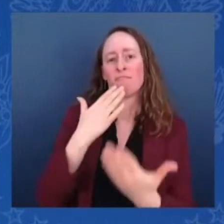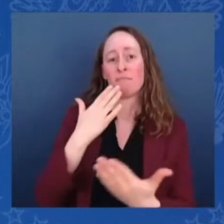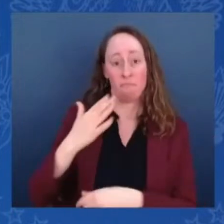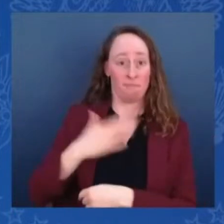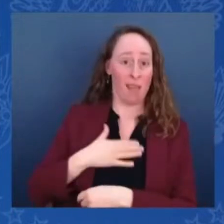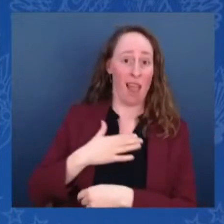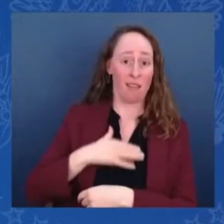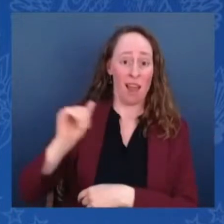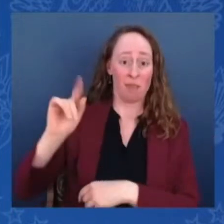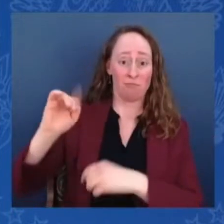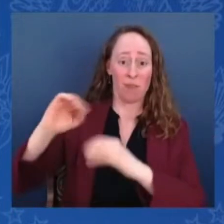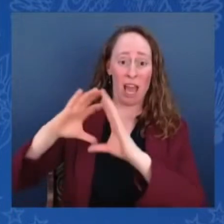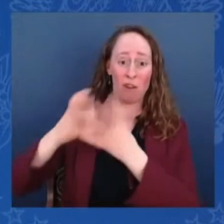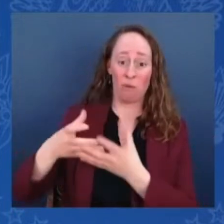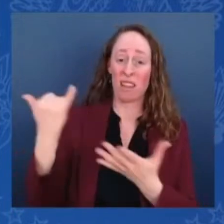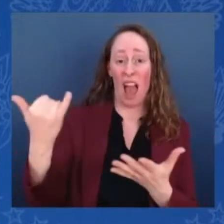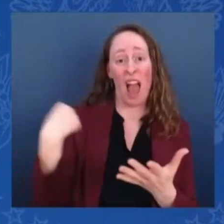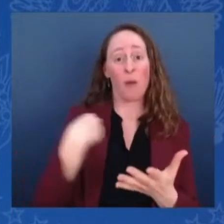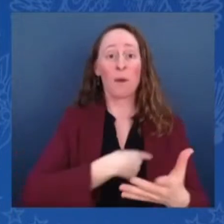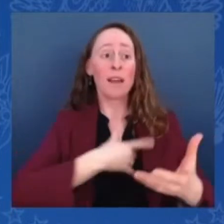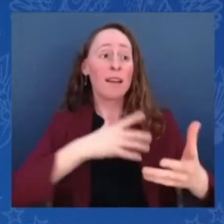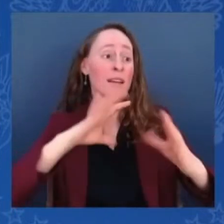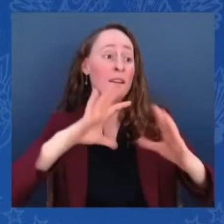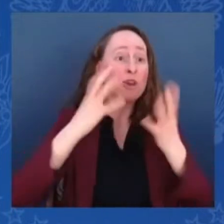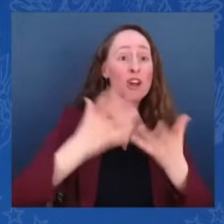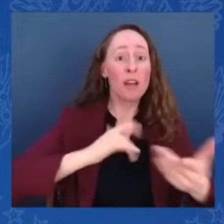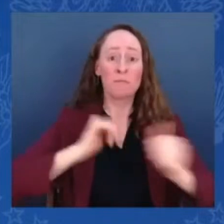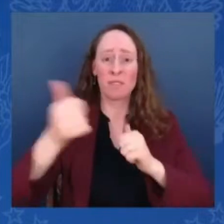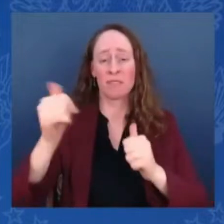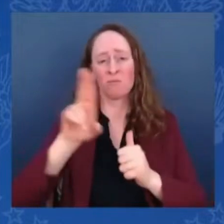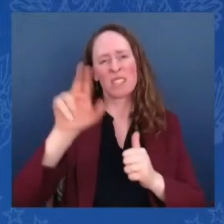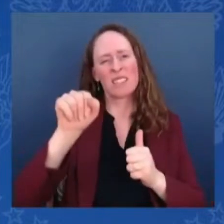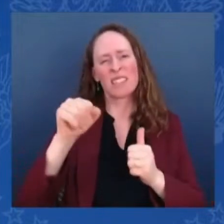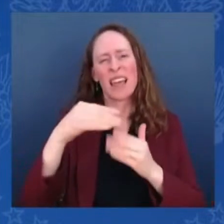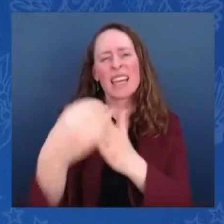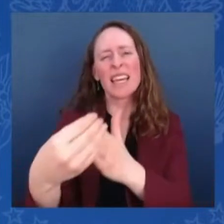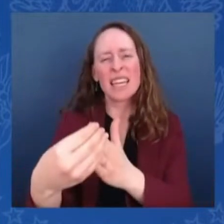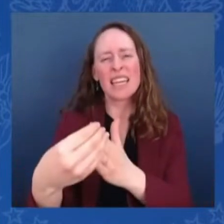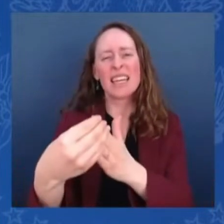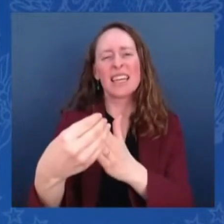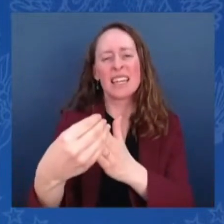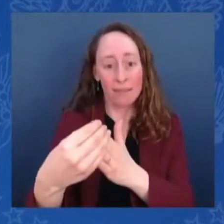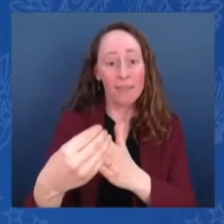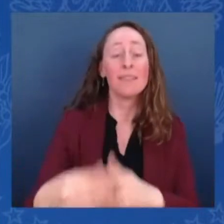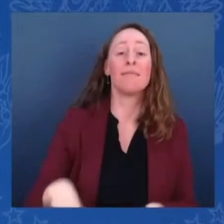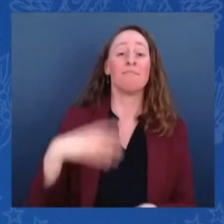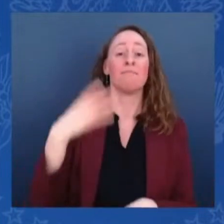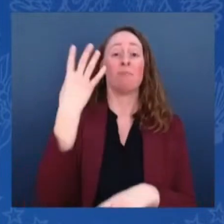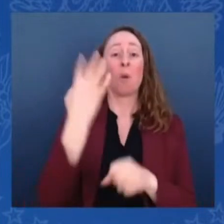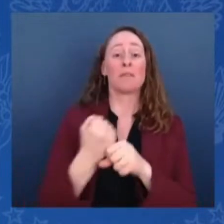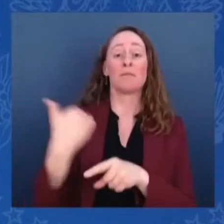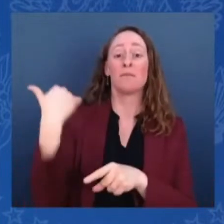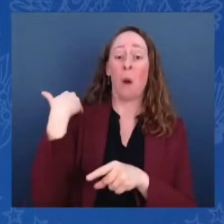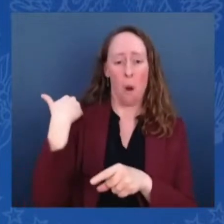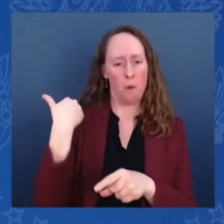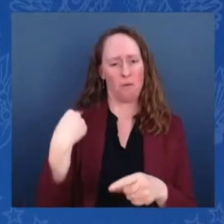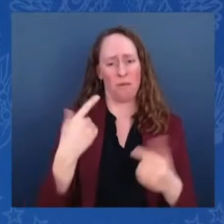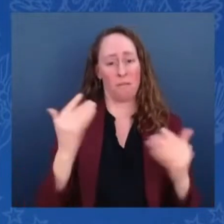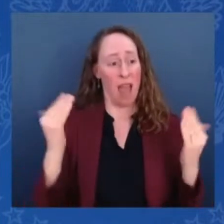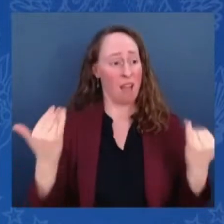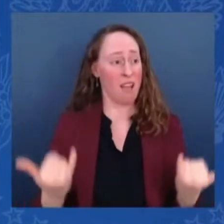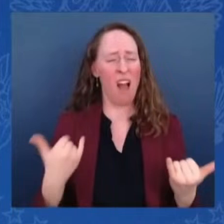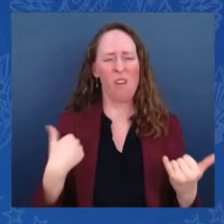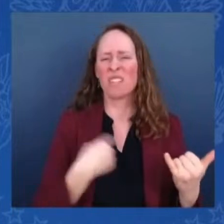worldwide competition. Compared to 4 years ago, America is stronger. Our alliances are